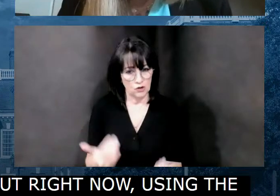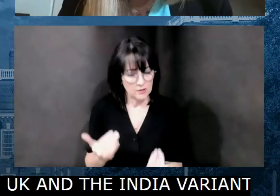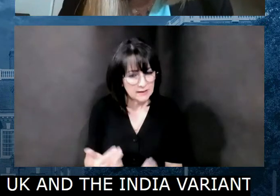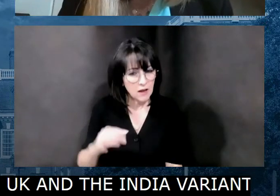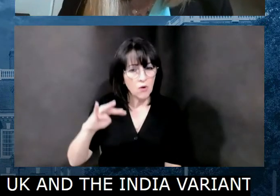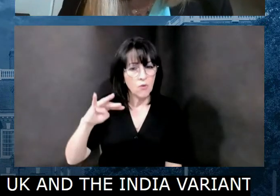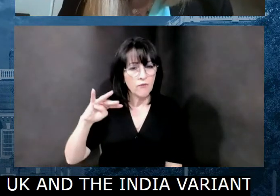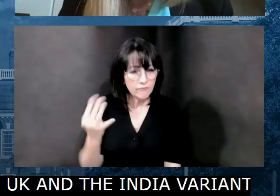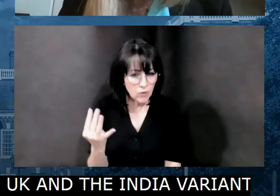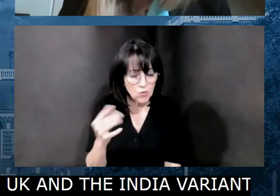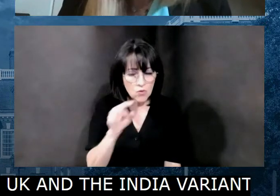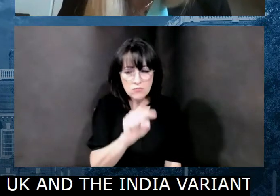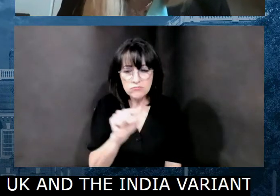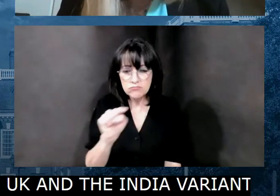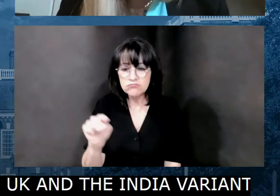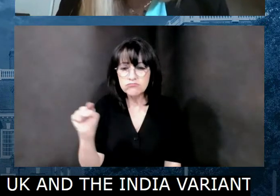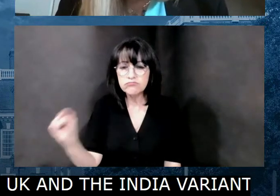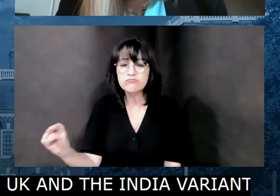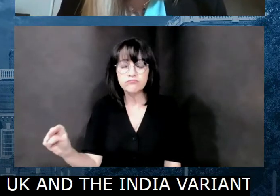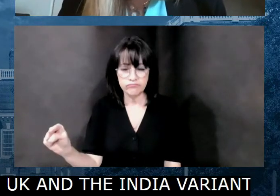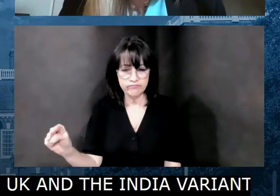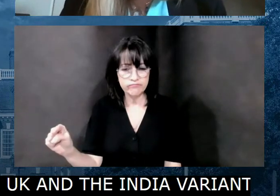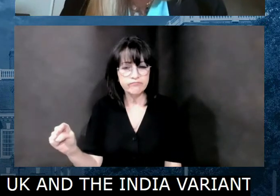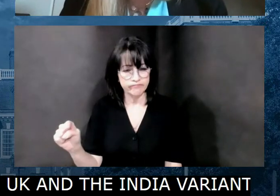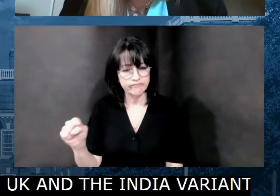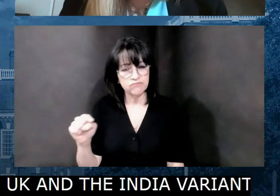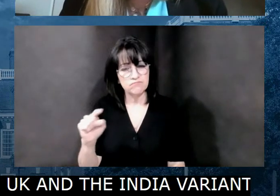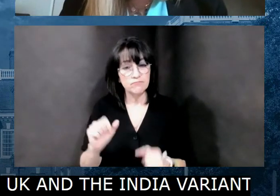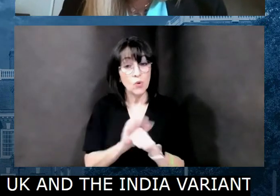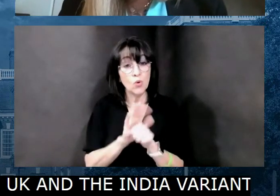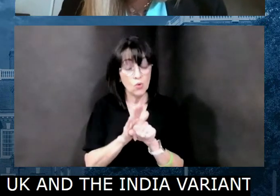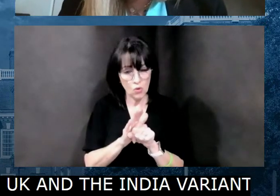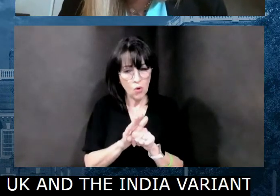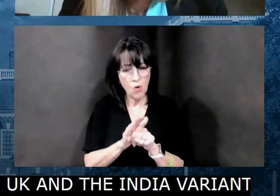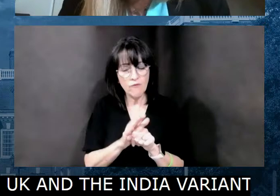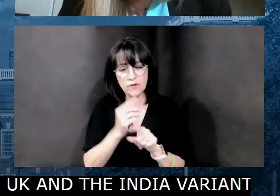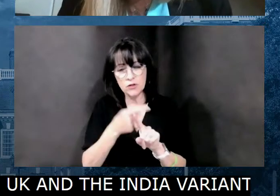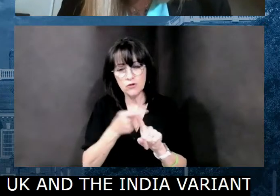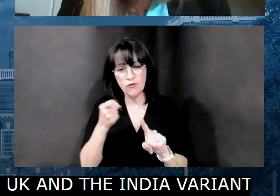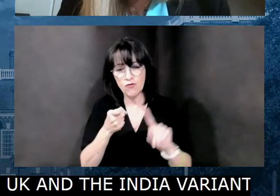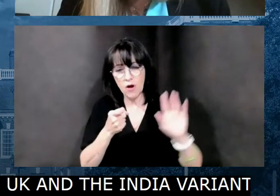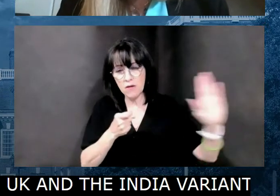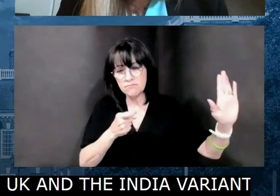cases identified. Now, our public health laboratory, has sequenced already